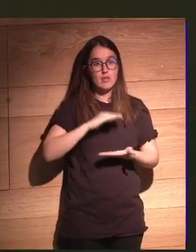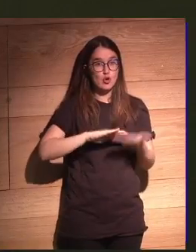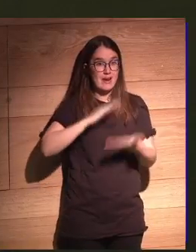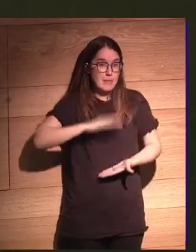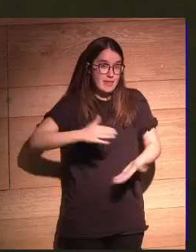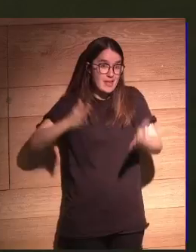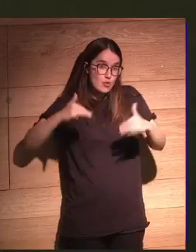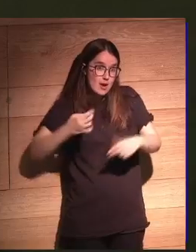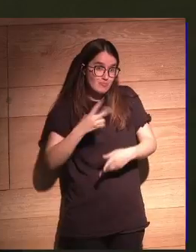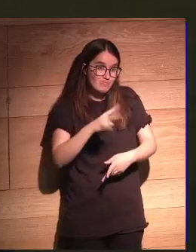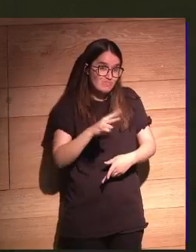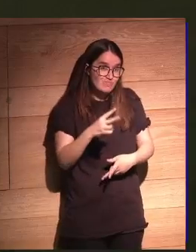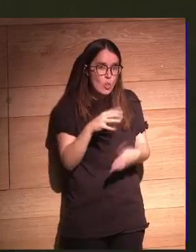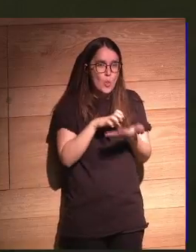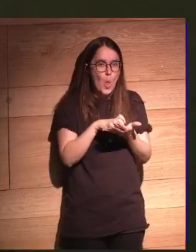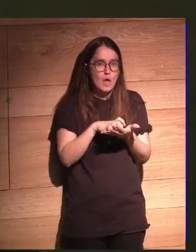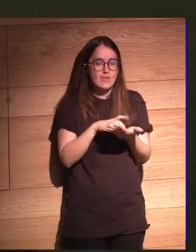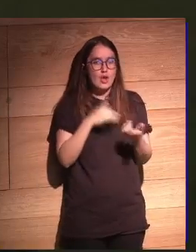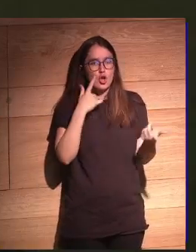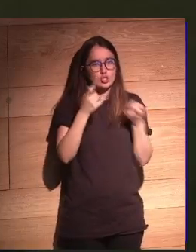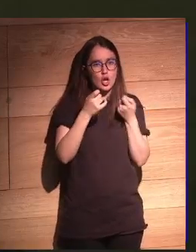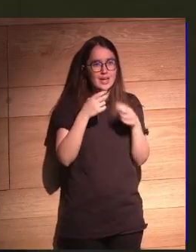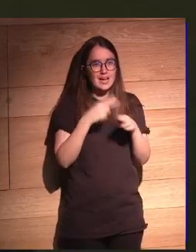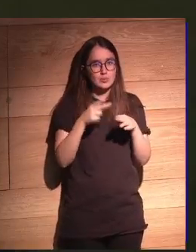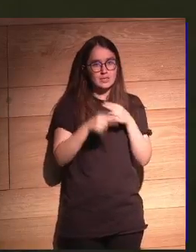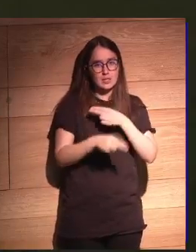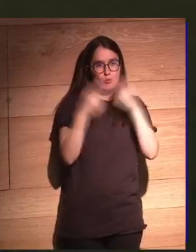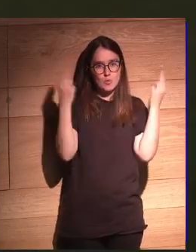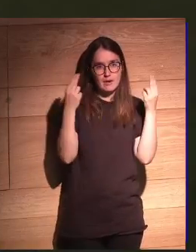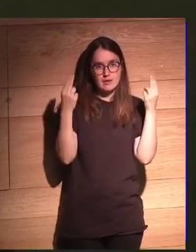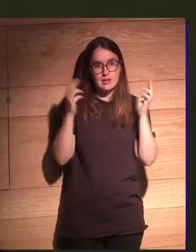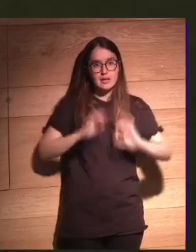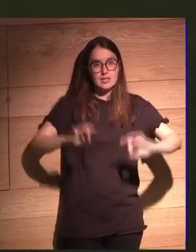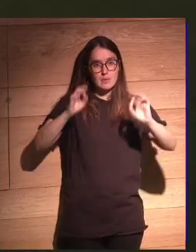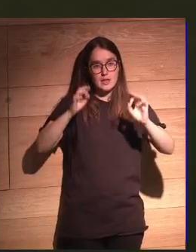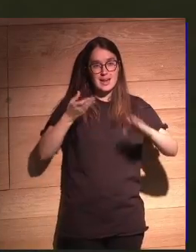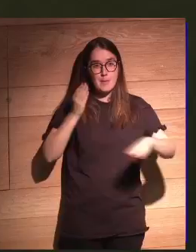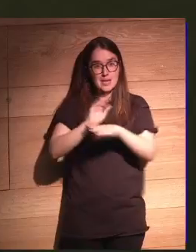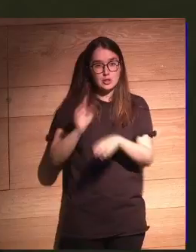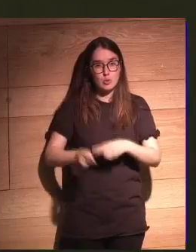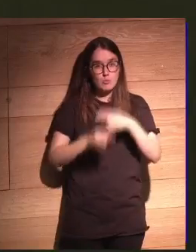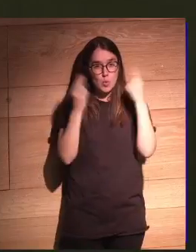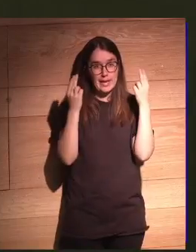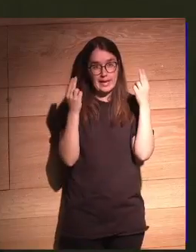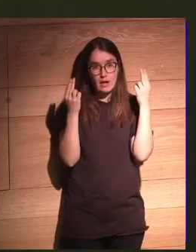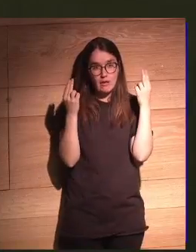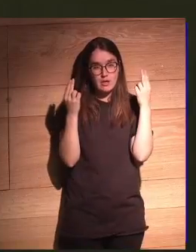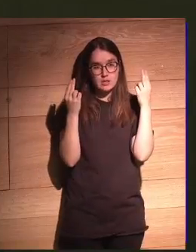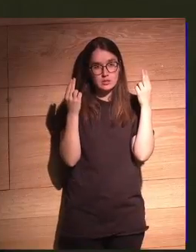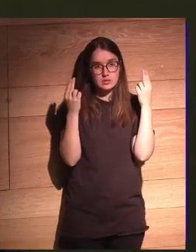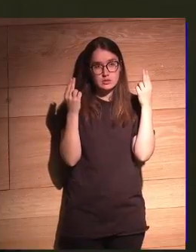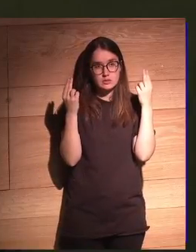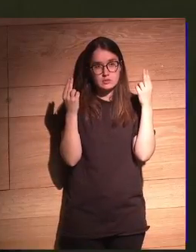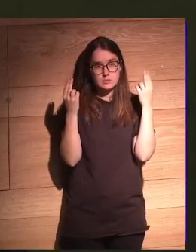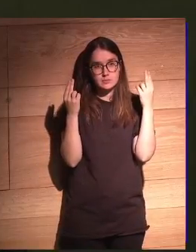the ability or inability that we have to control that both the public policies and the public